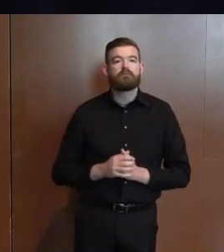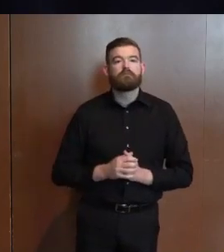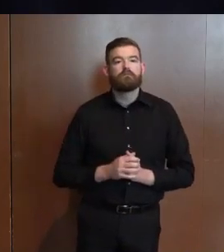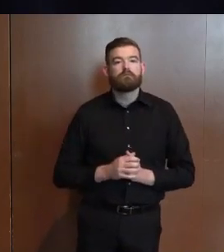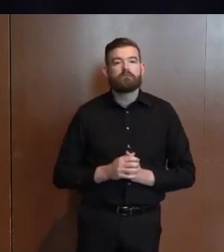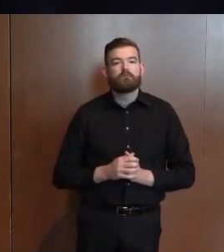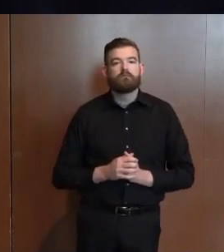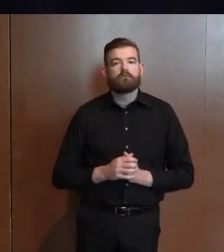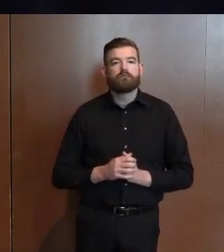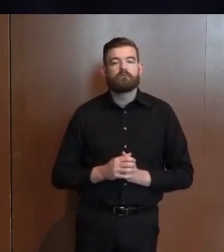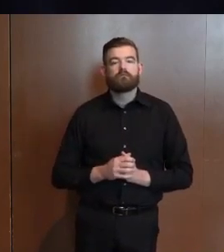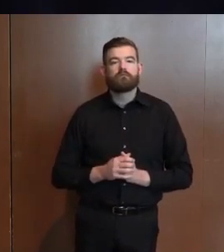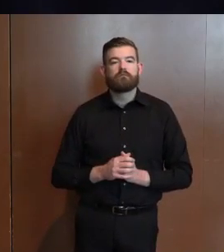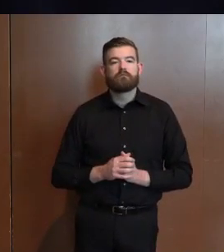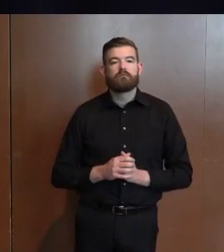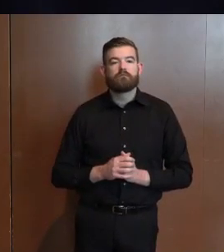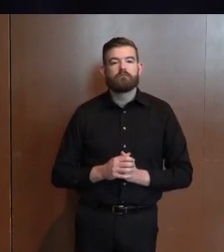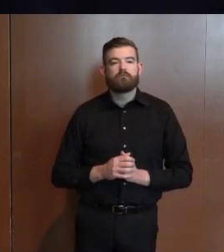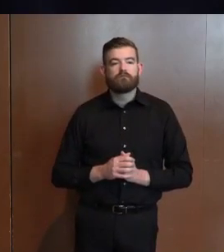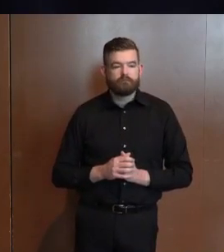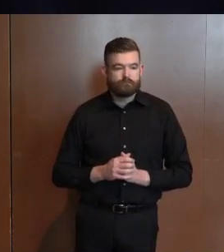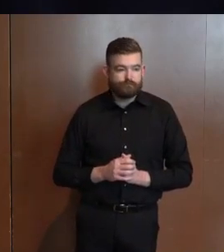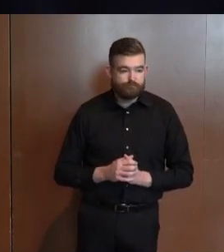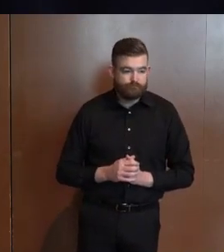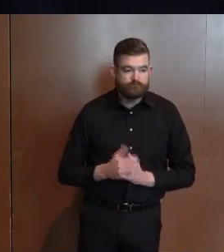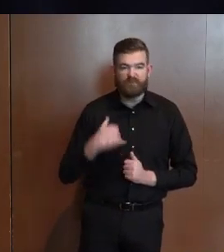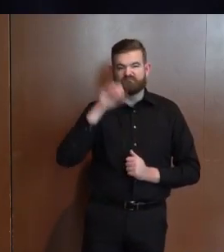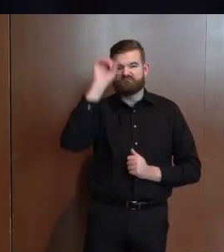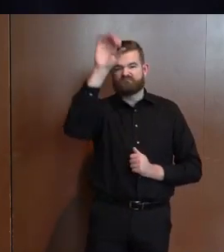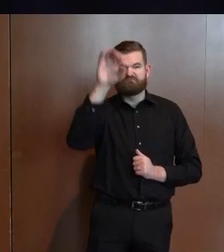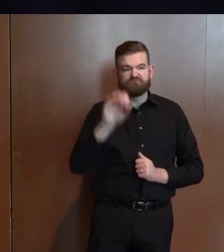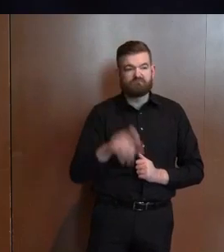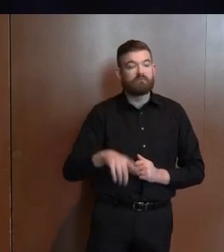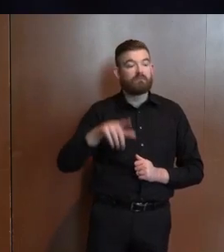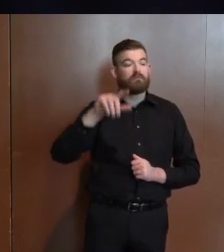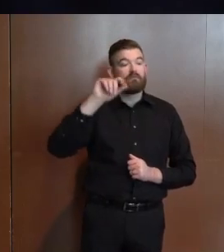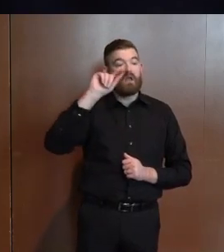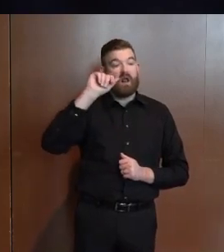breakdown of new cases is as follows: 10 in Atlantic,